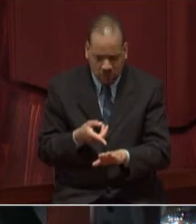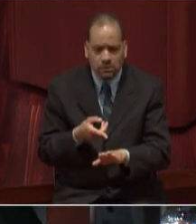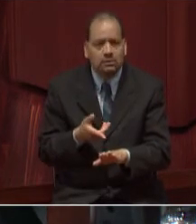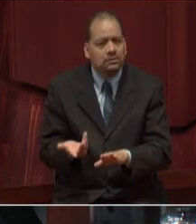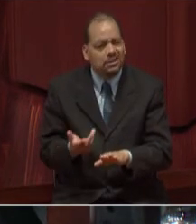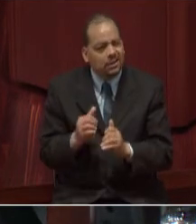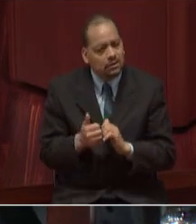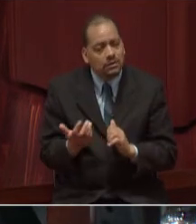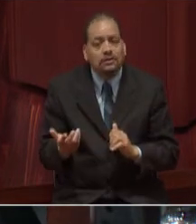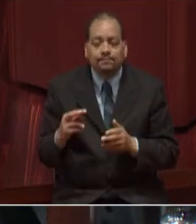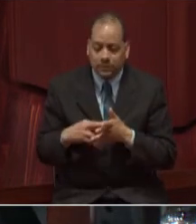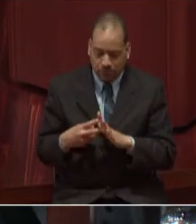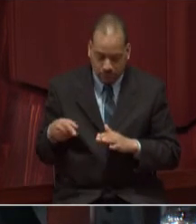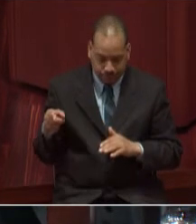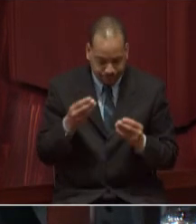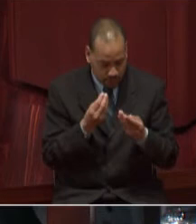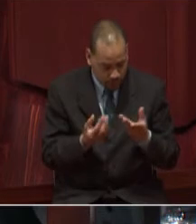you know, I mean, we have the same problem